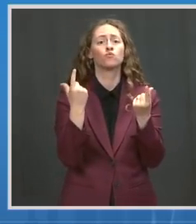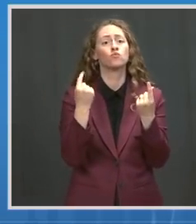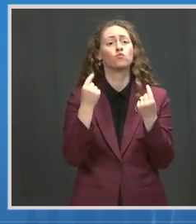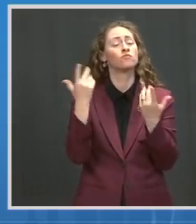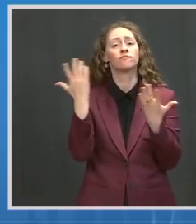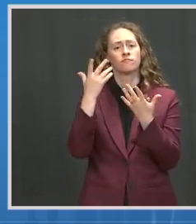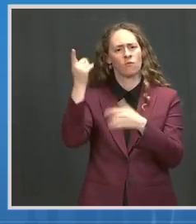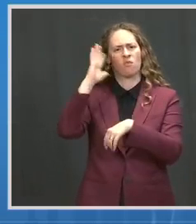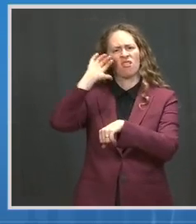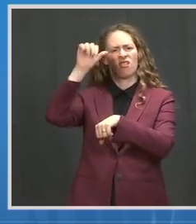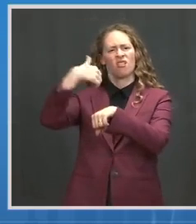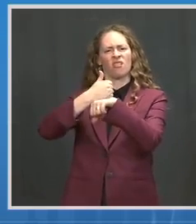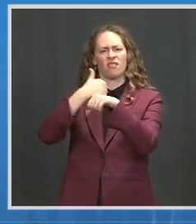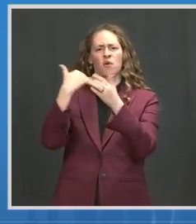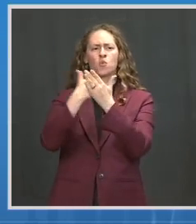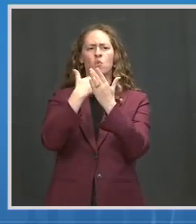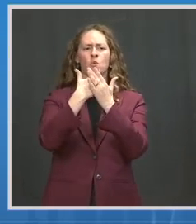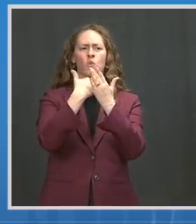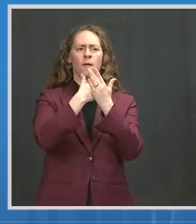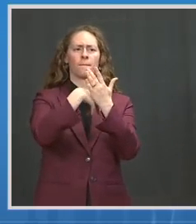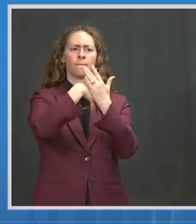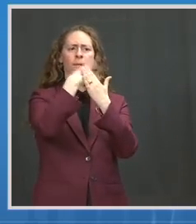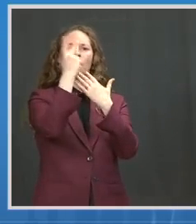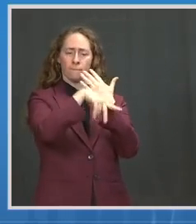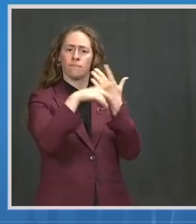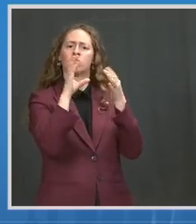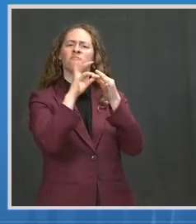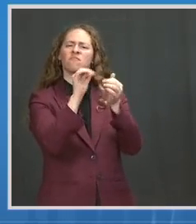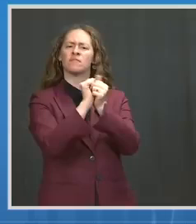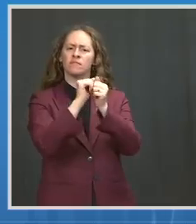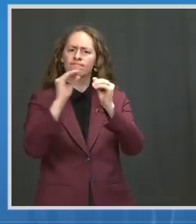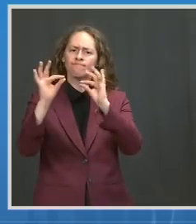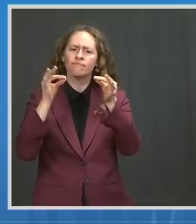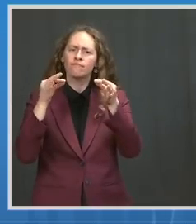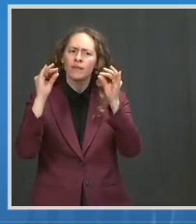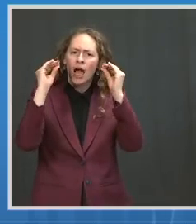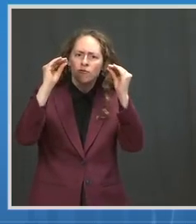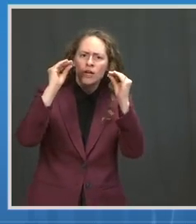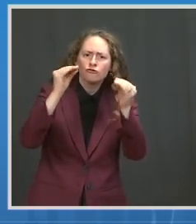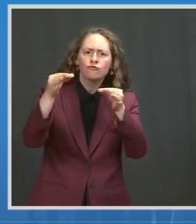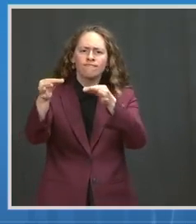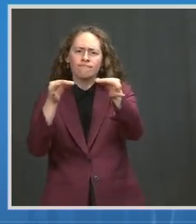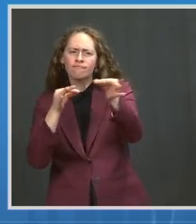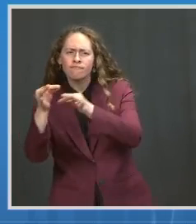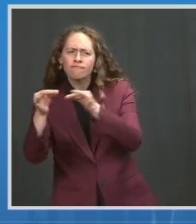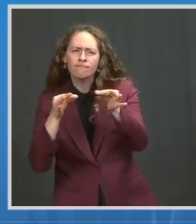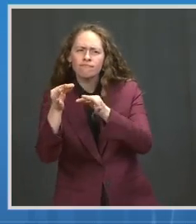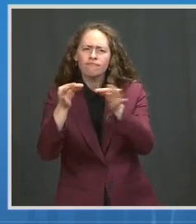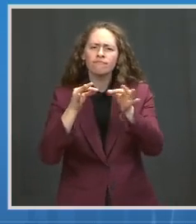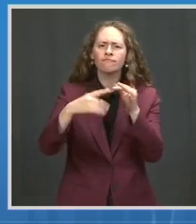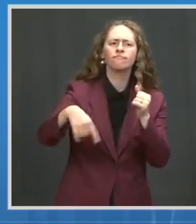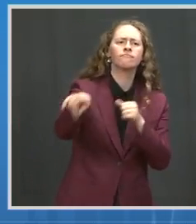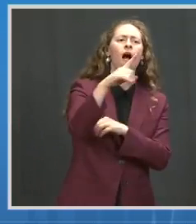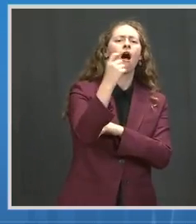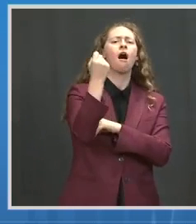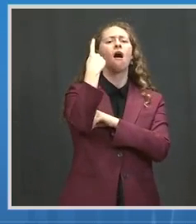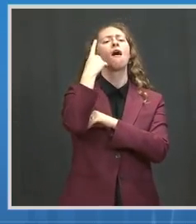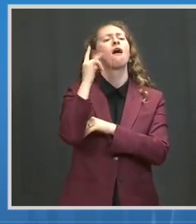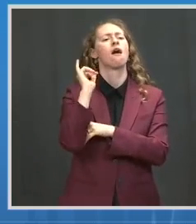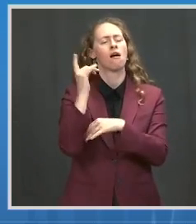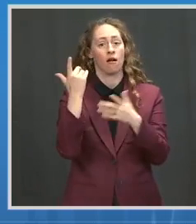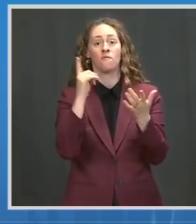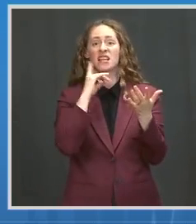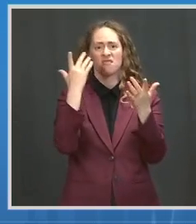vaccination education and outreach to 25 million Americans. More than half of them will get a call directly on their